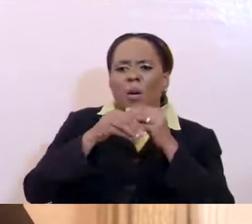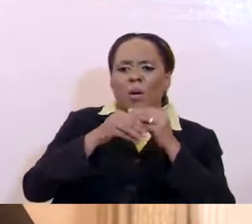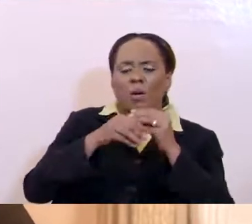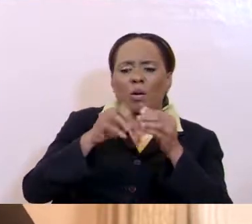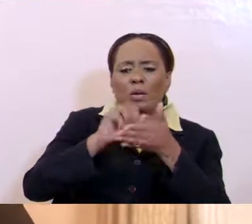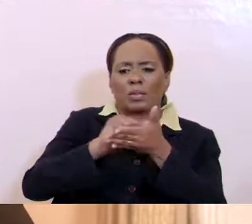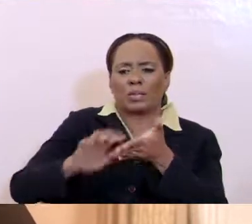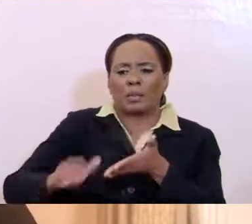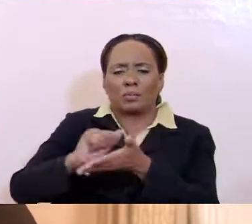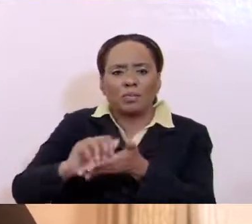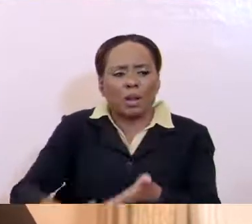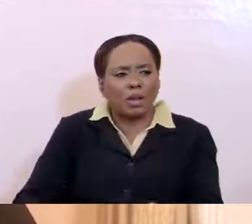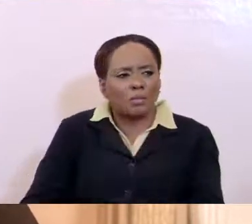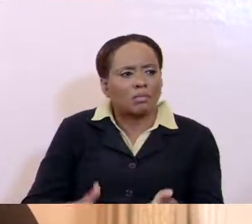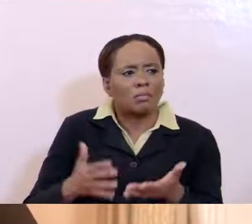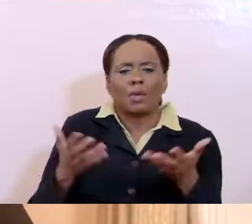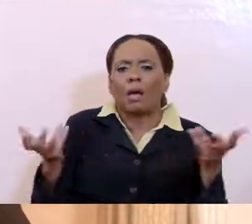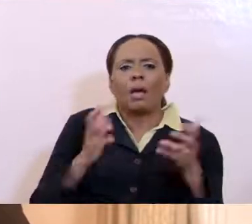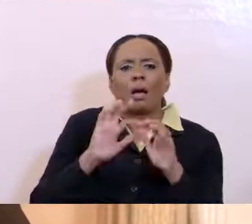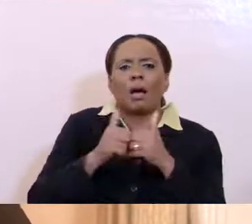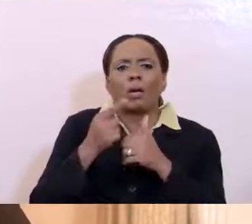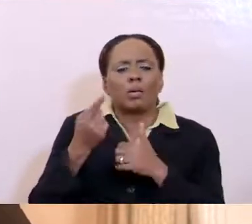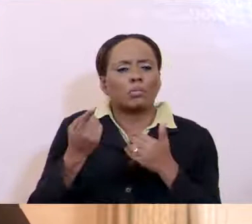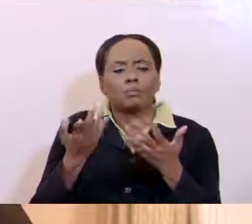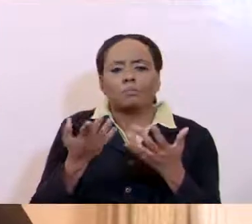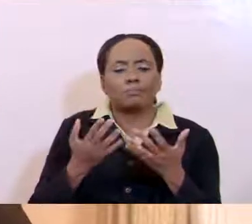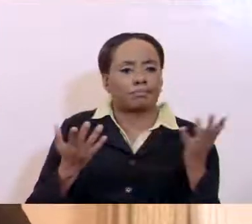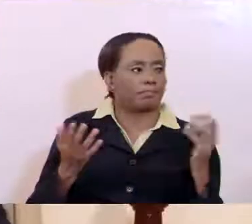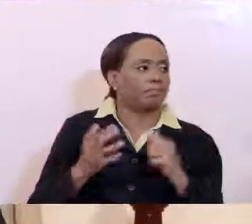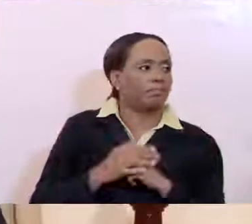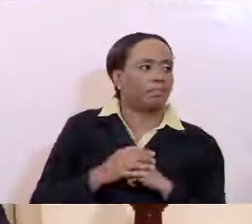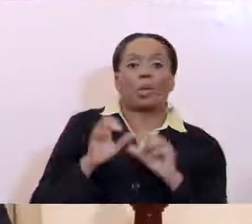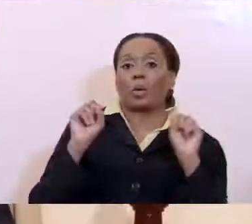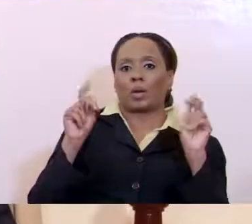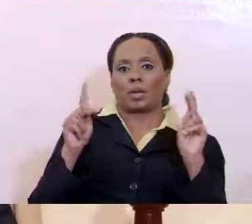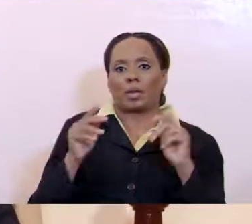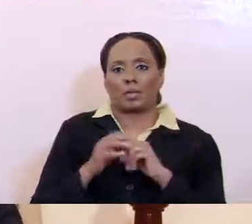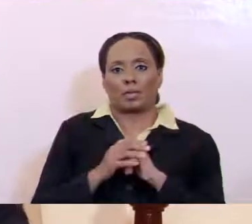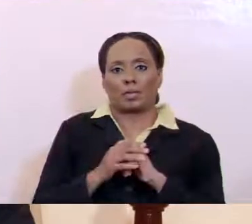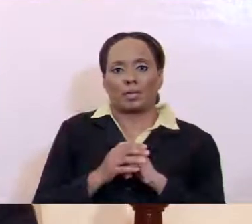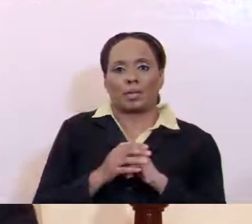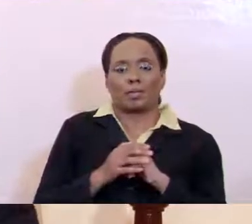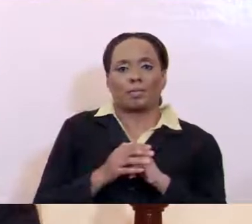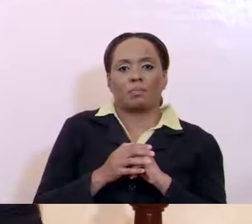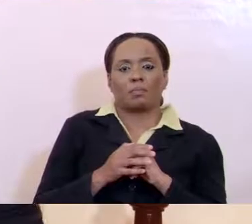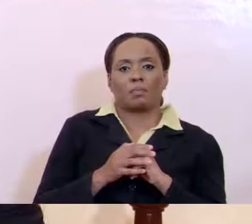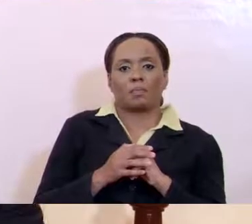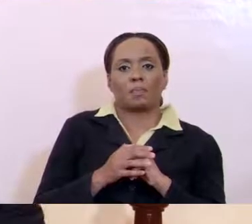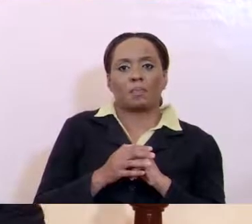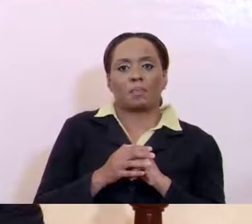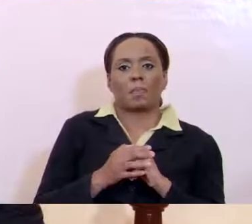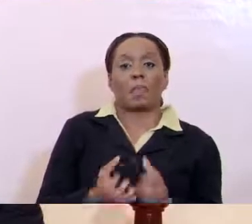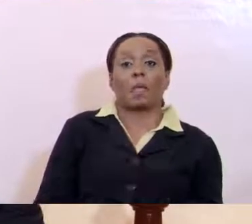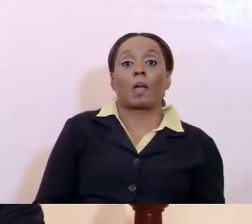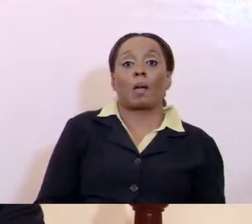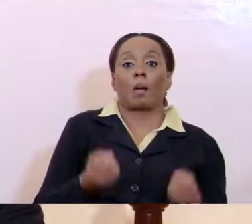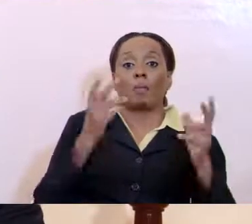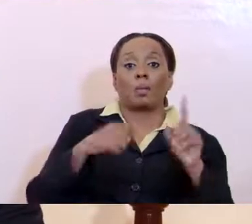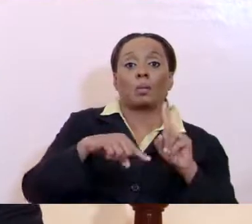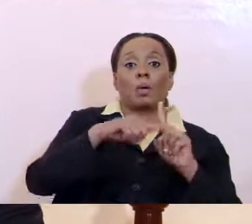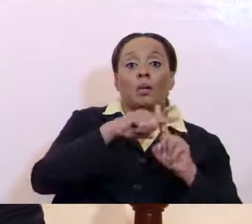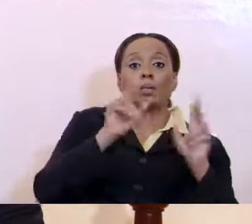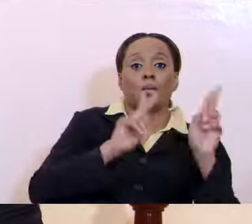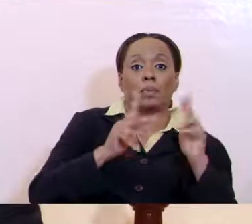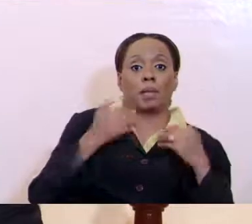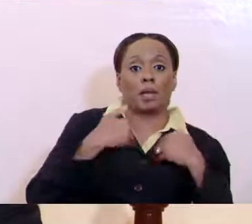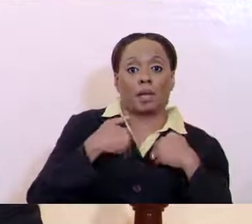arithmetical formula. Is it? How is it done, please? It actually is. So all you need to do is to take the number of positive cases and divide it by the